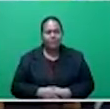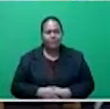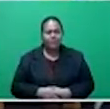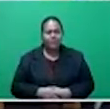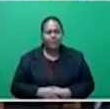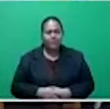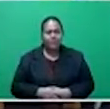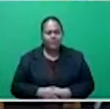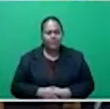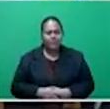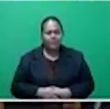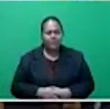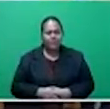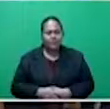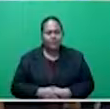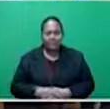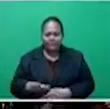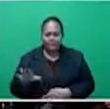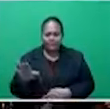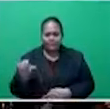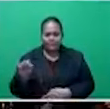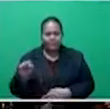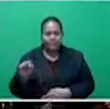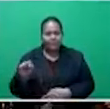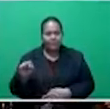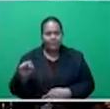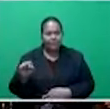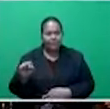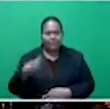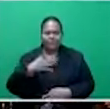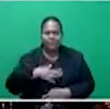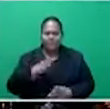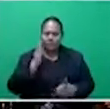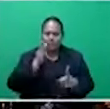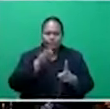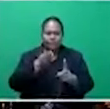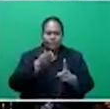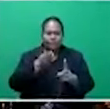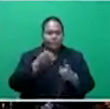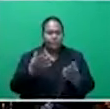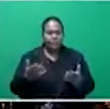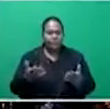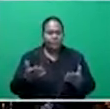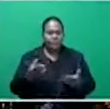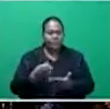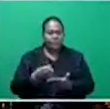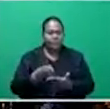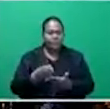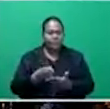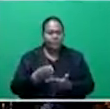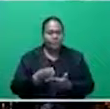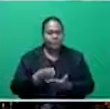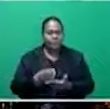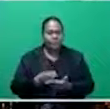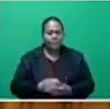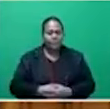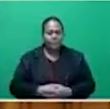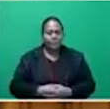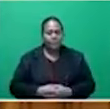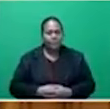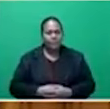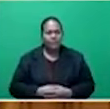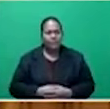Order. Mr. Speaker, just a point of order. Point of order, Mr. Speaker, is, I mean,